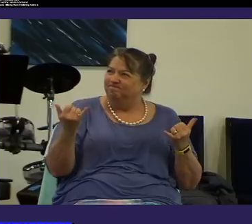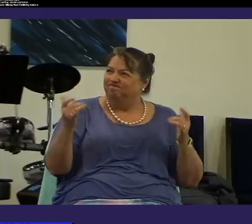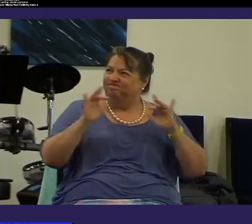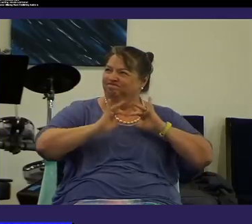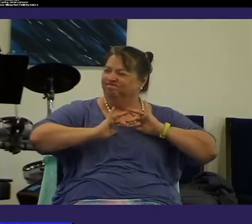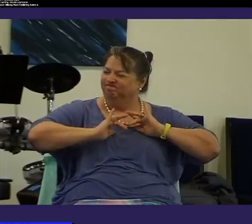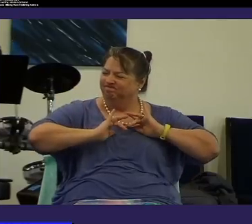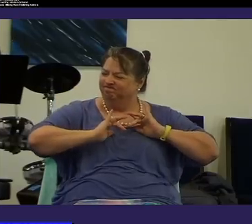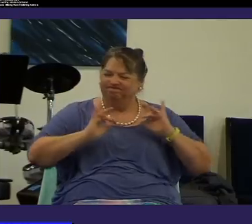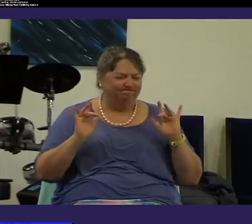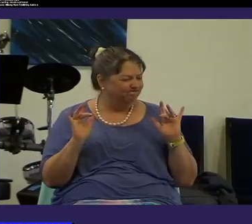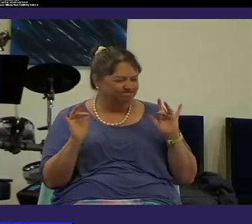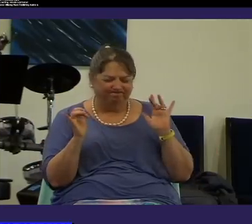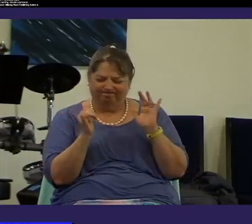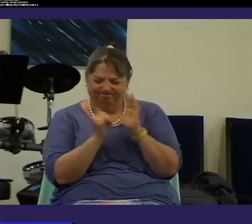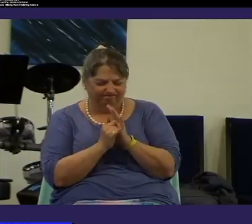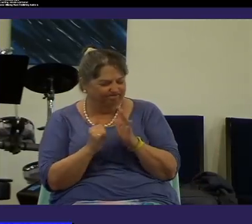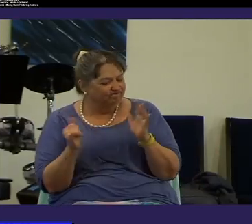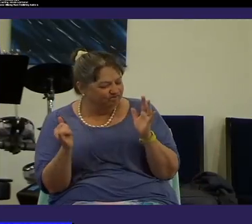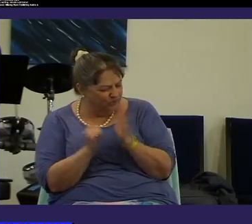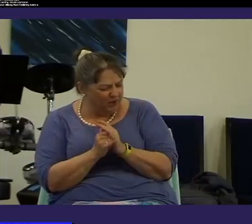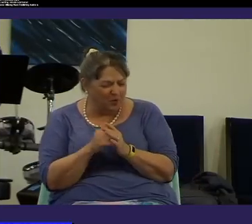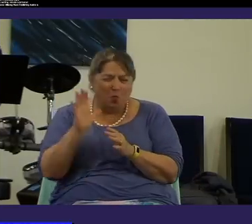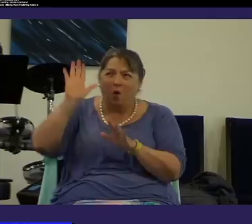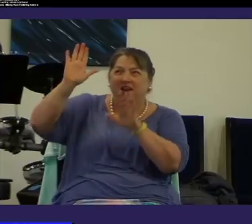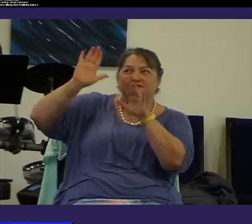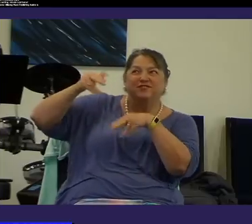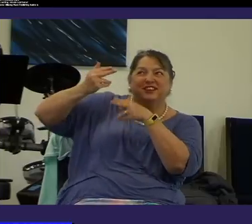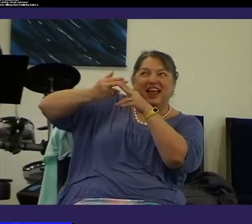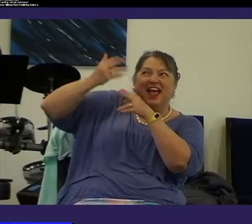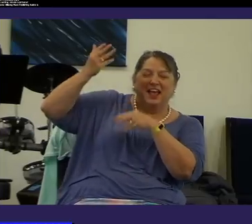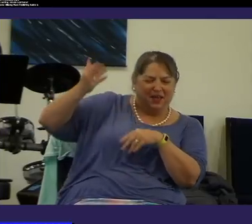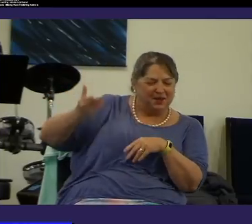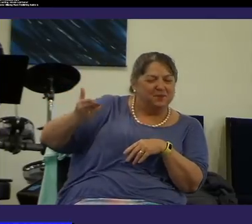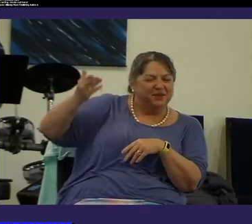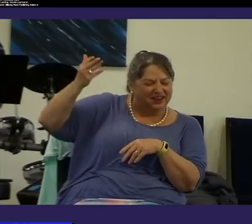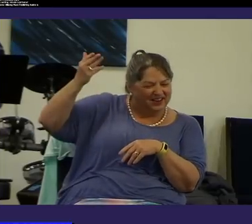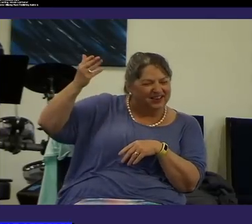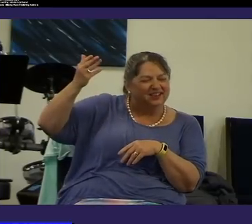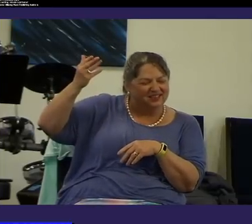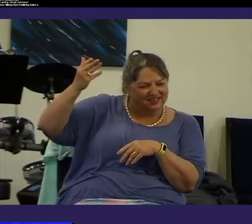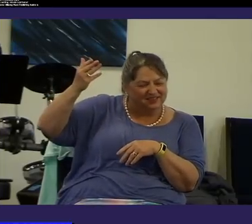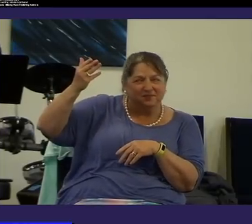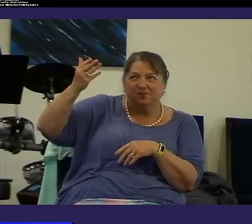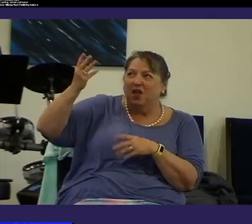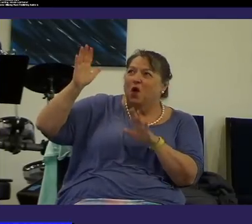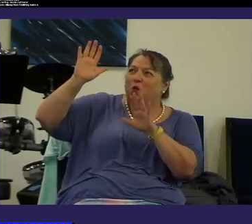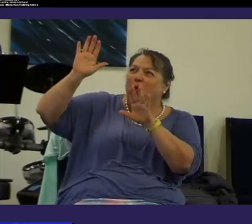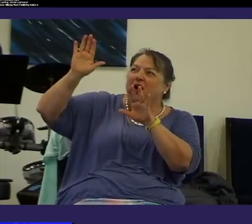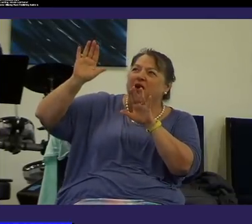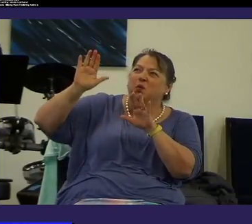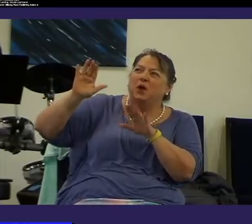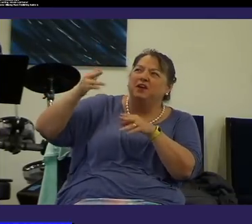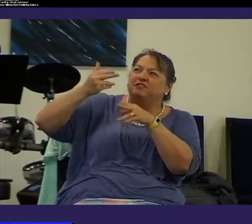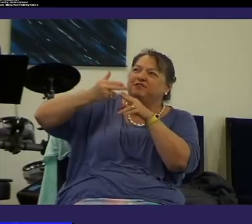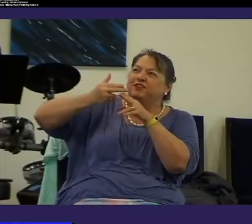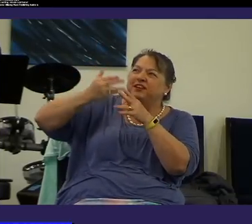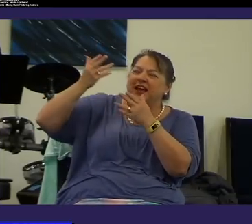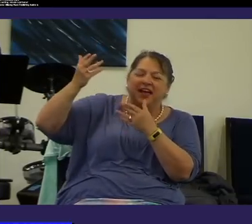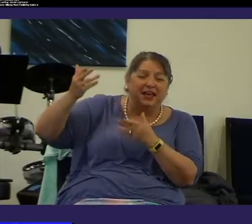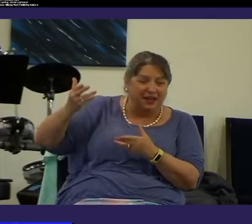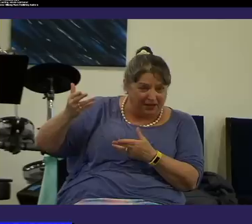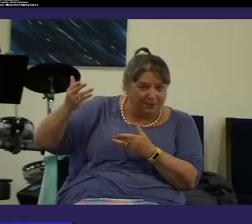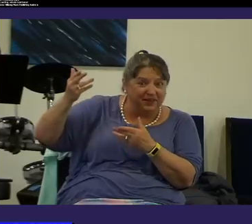separate us now? What a wonderful name it is. What a